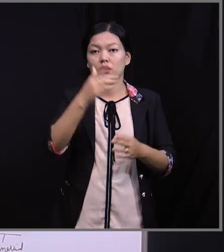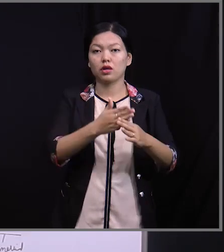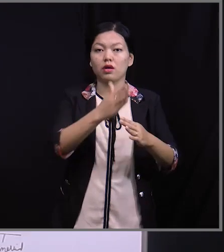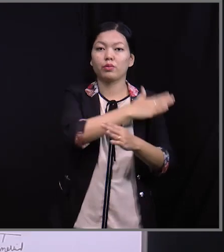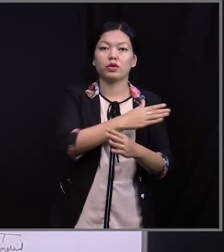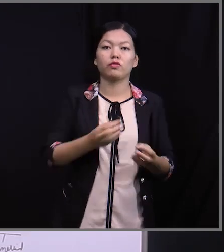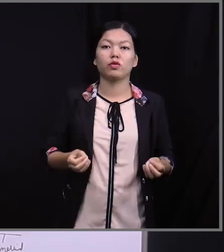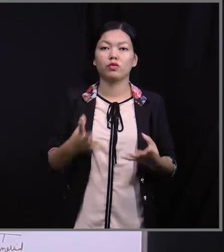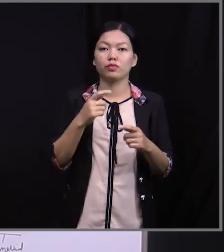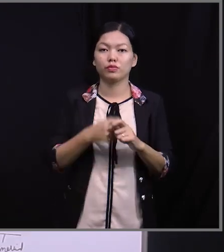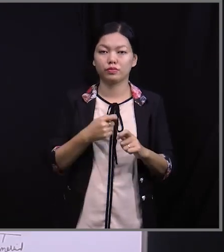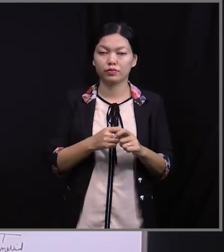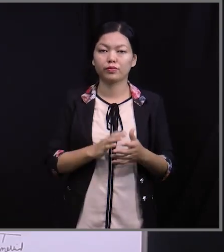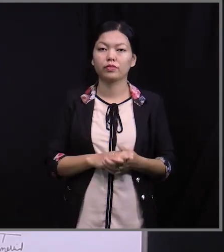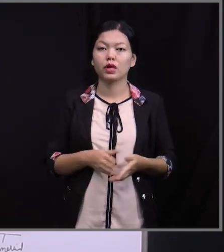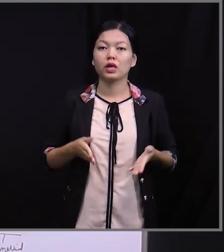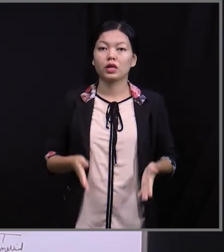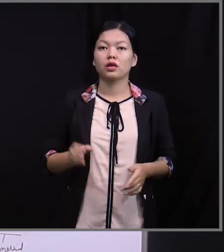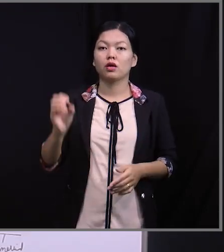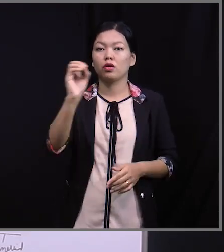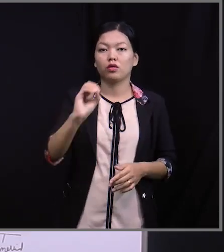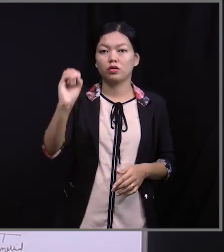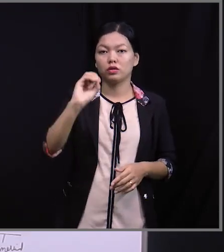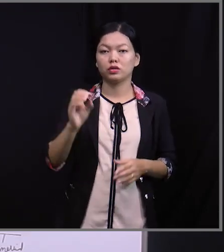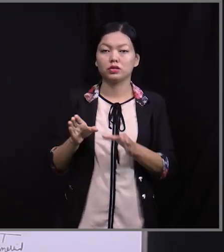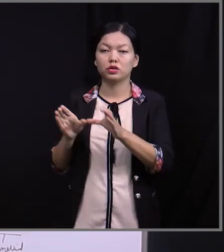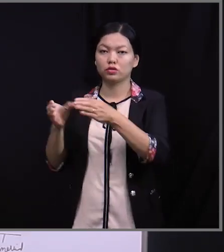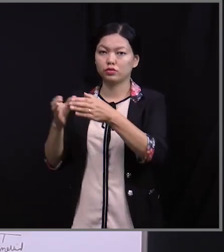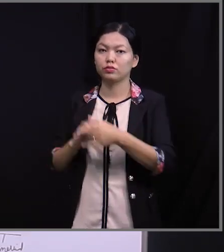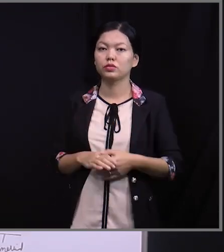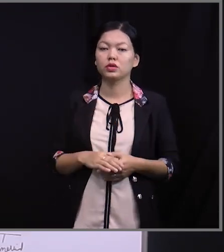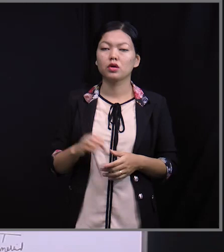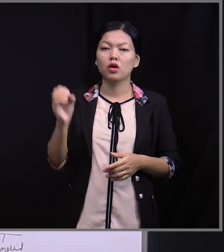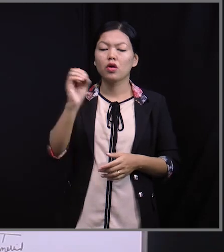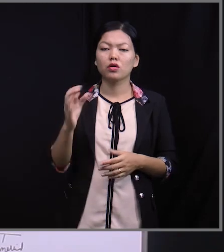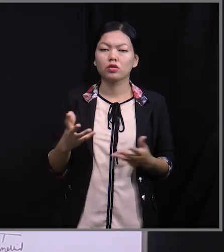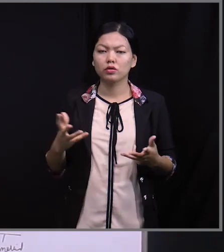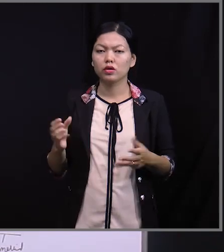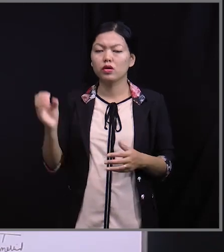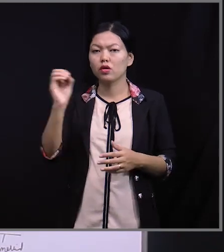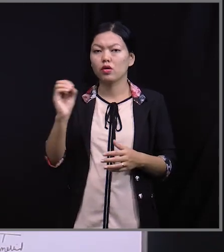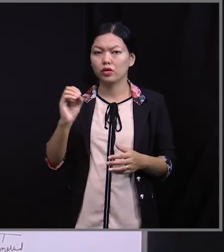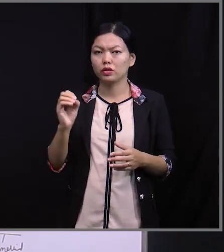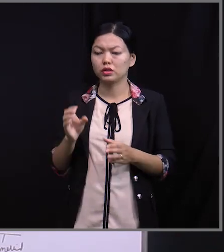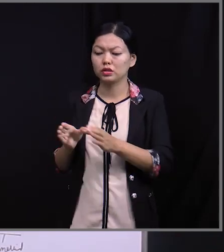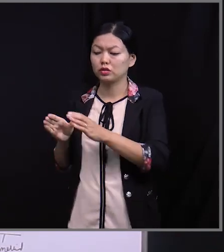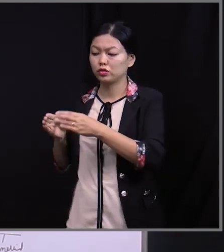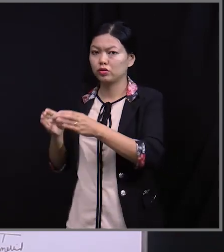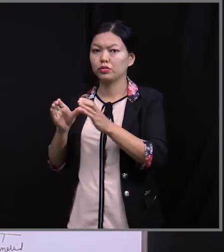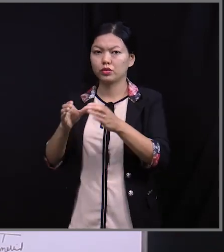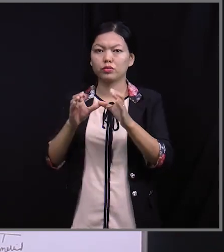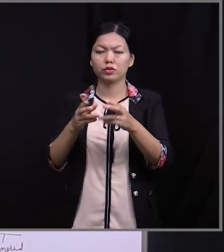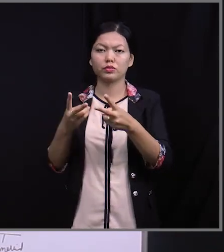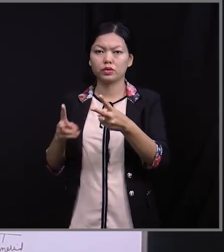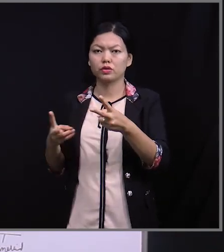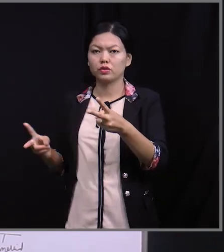organizing. Organizing is gathering different activities and grouping them together. For example, the HR department will gather